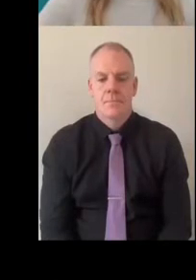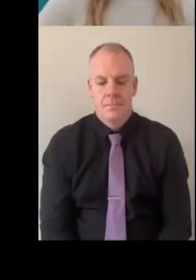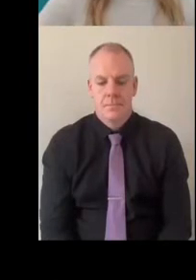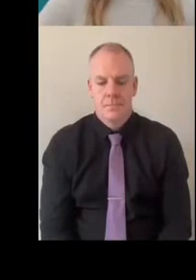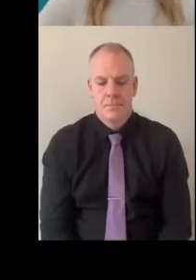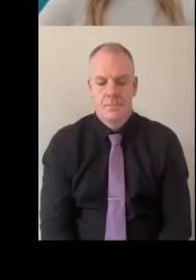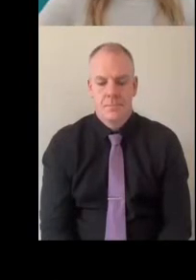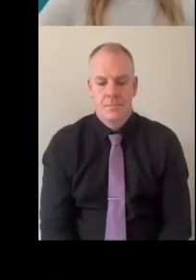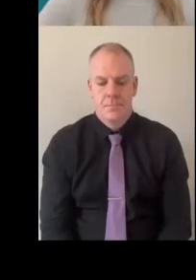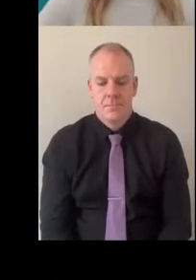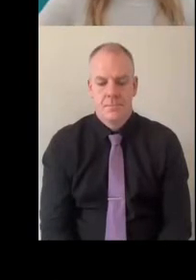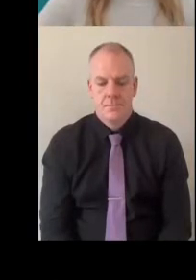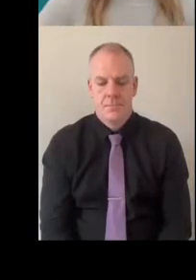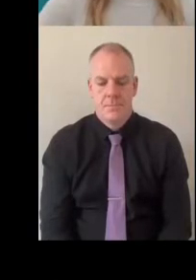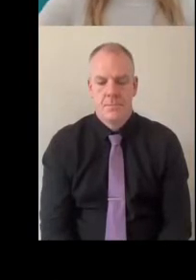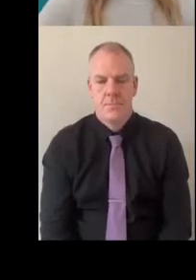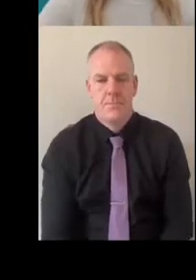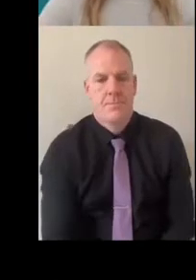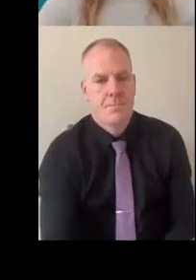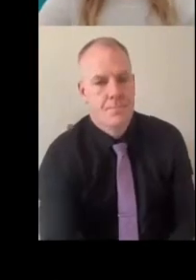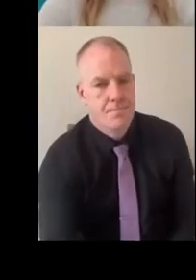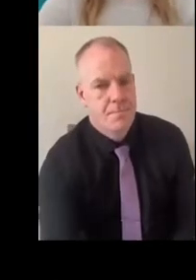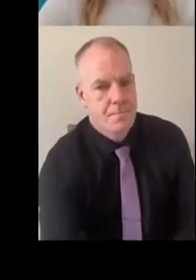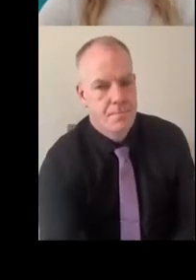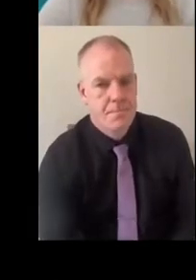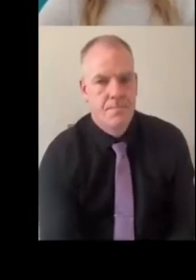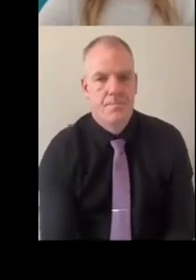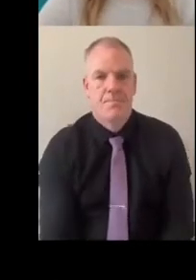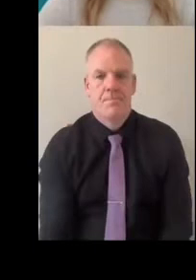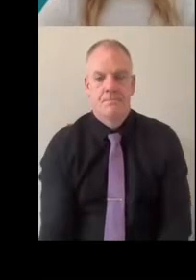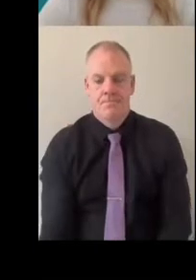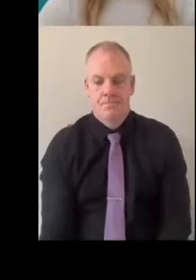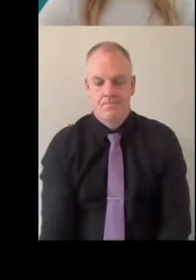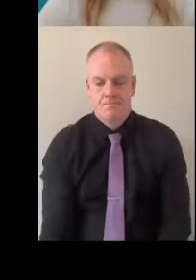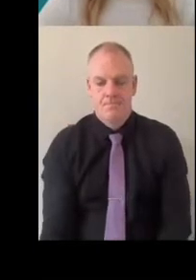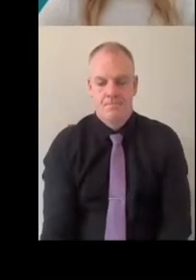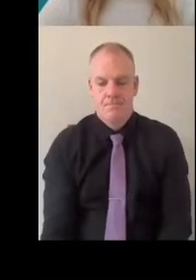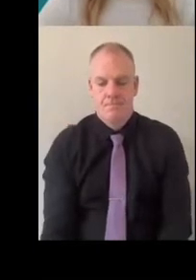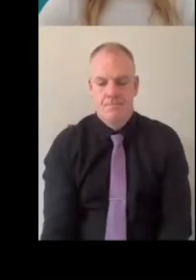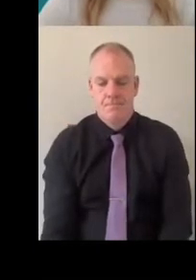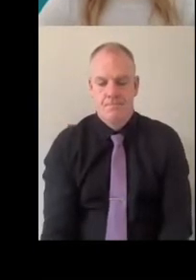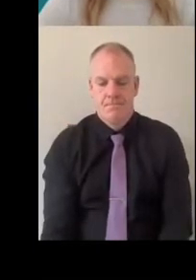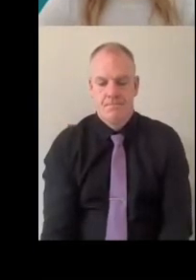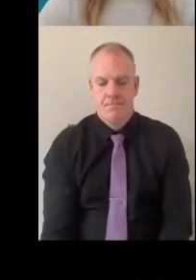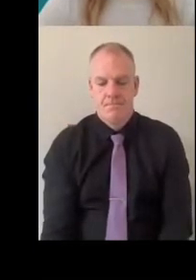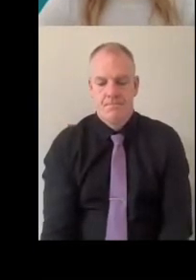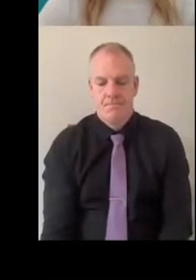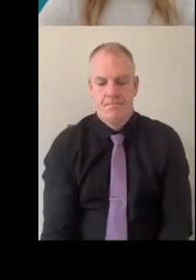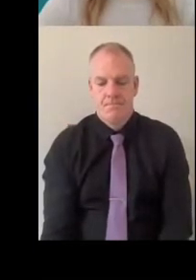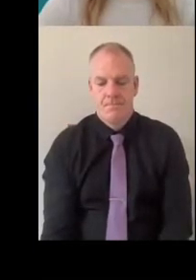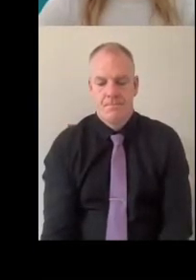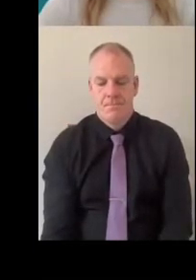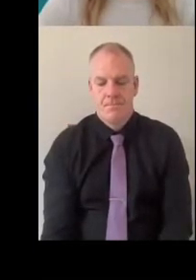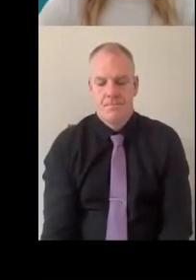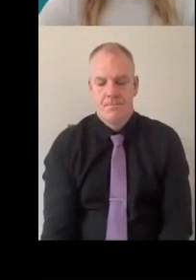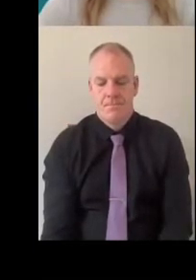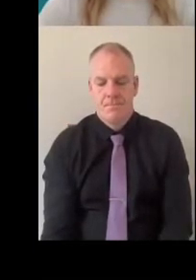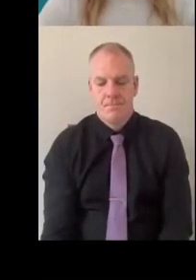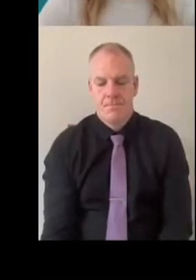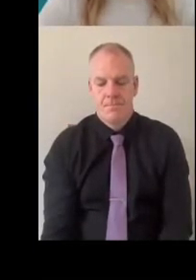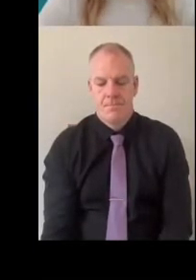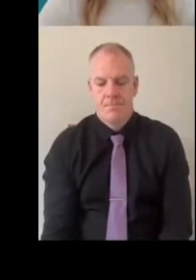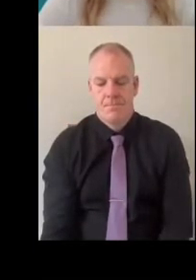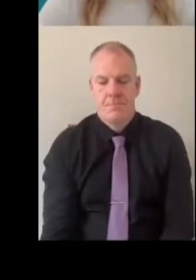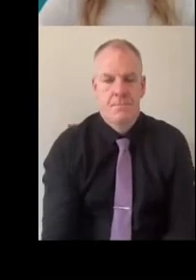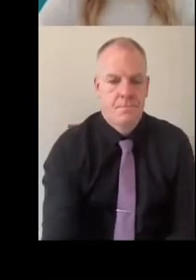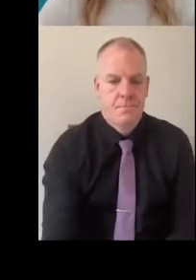like to congratulate Quality and Qualifications Ireland on their new strategy. Across the Higher Education Authority, we have a